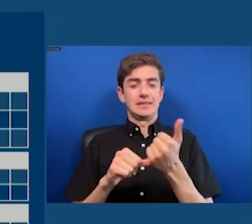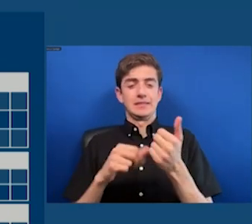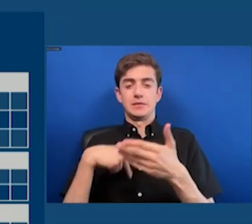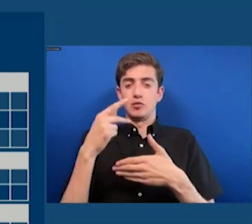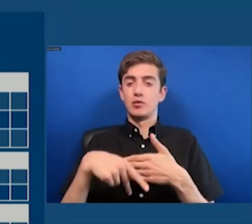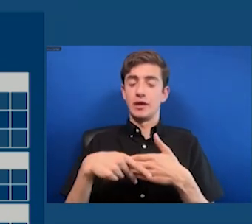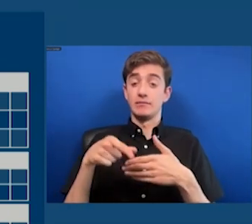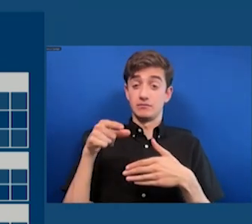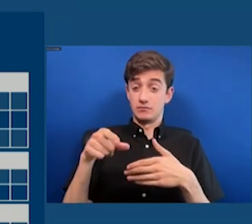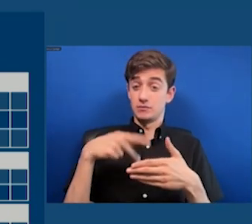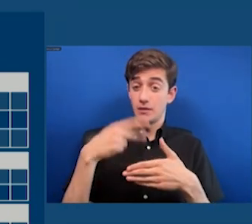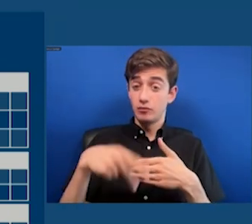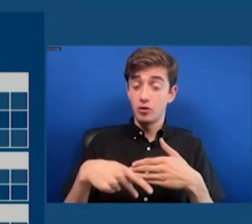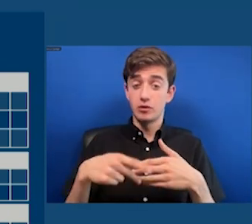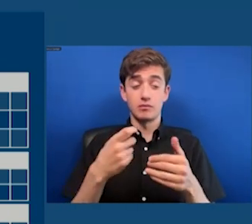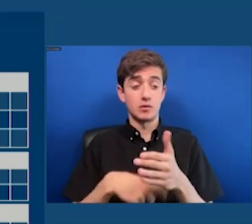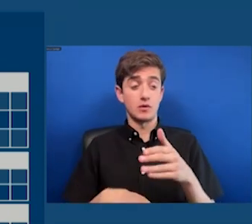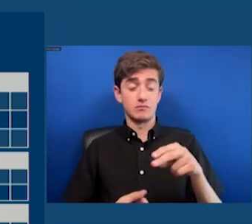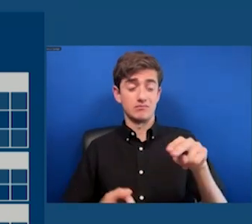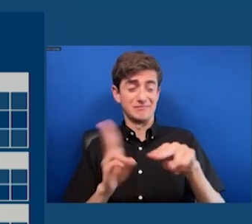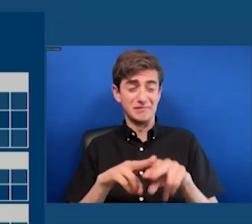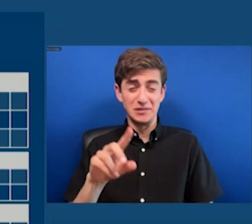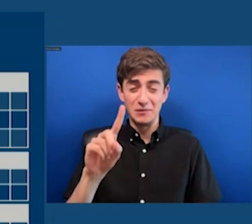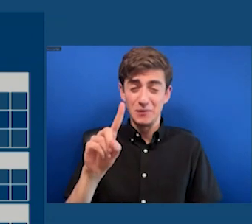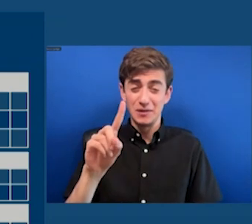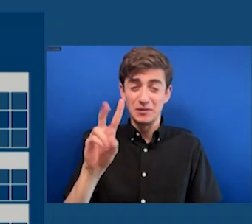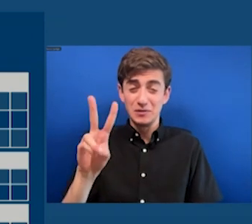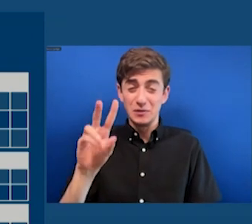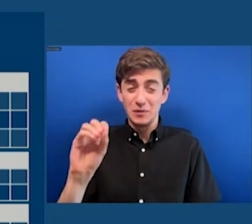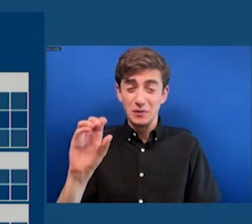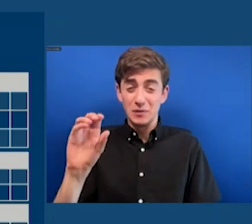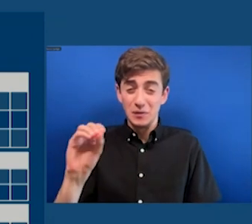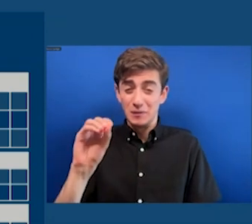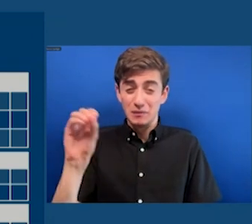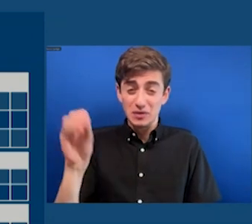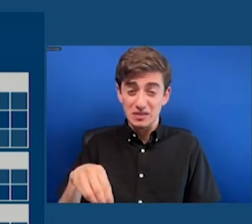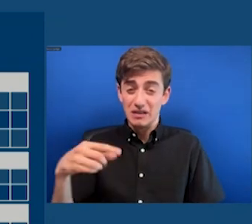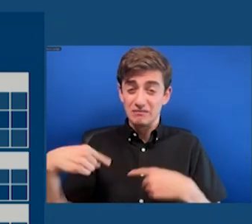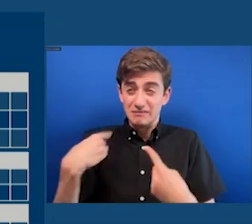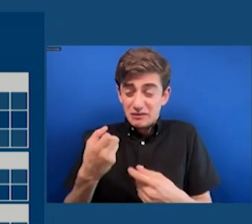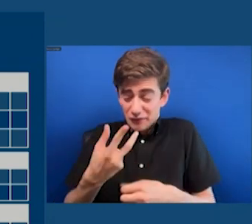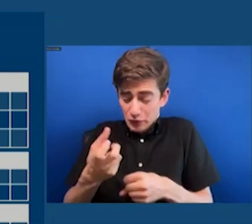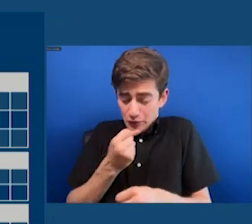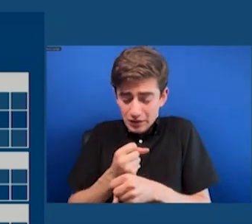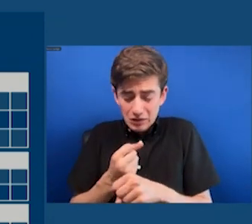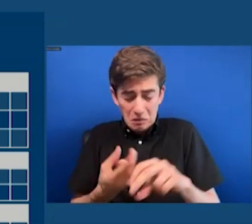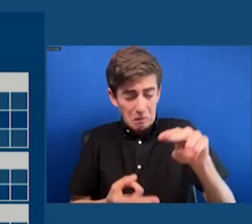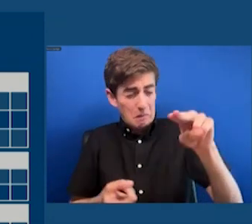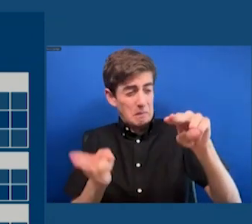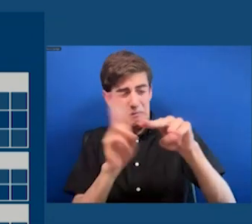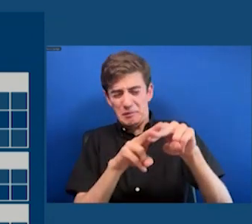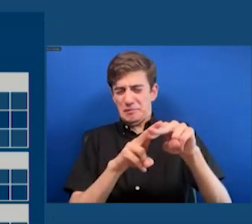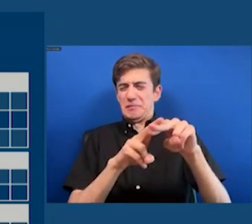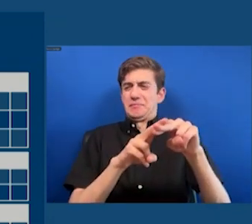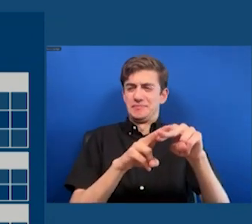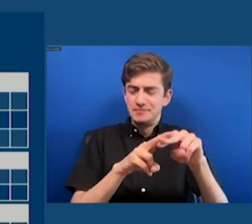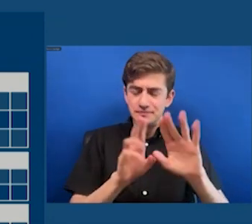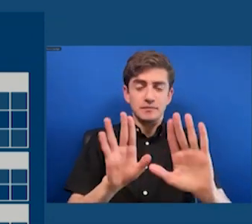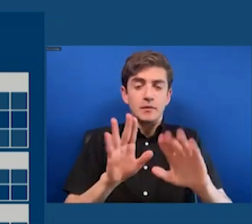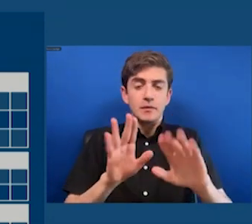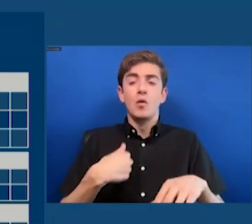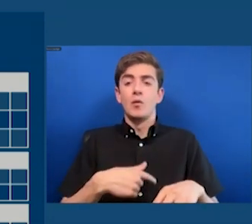have gone up over 1,200% just in the last couple of years. So we'll be instituting a single statewide